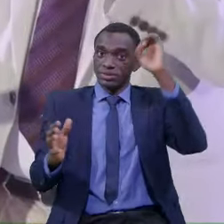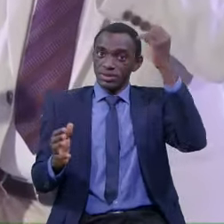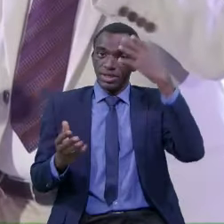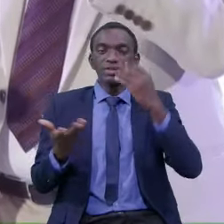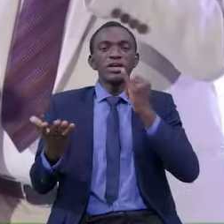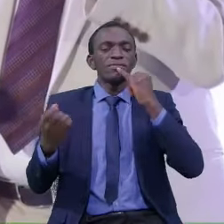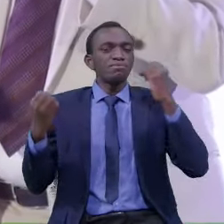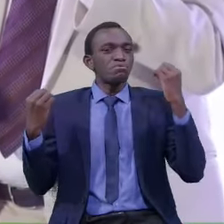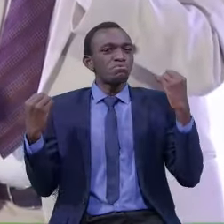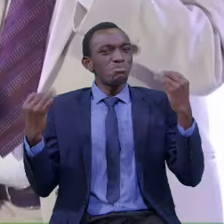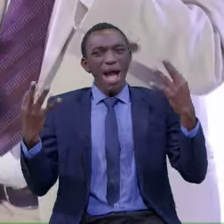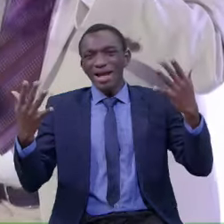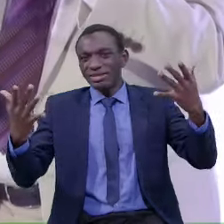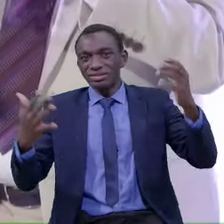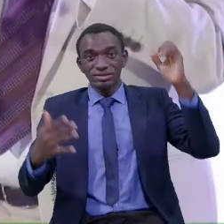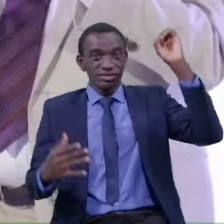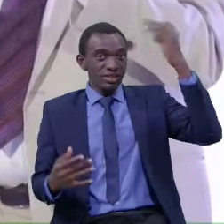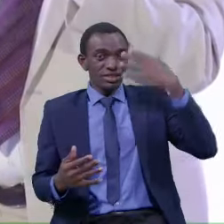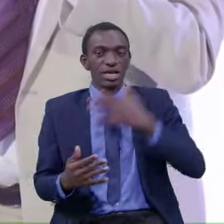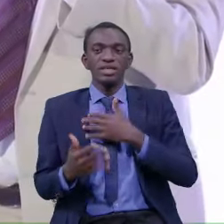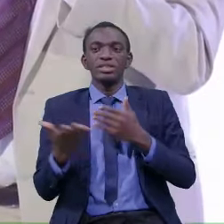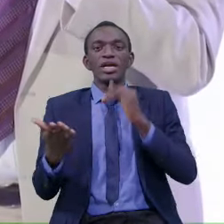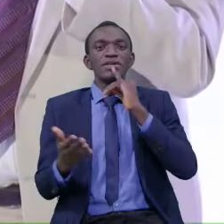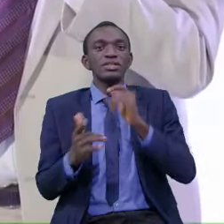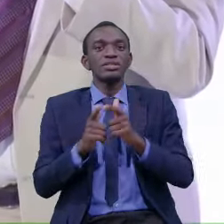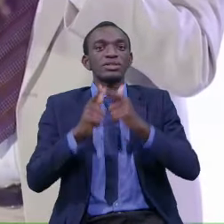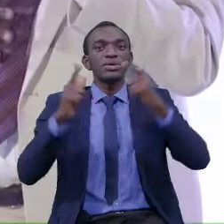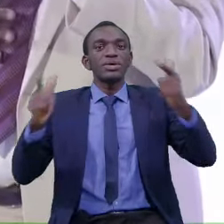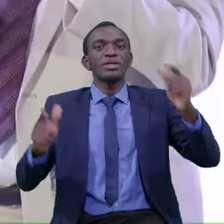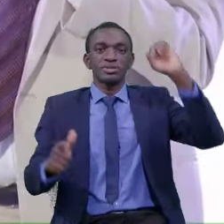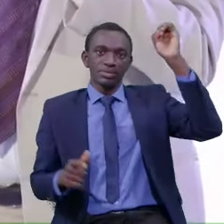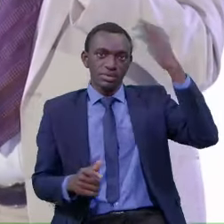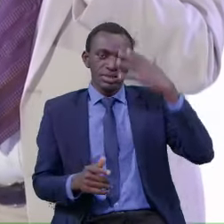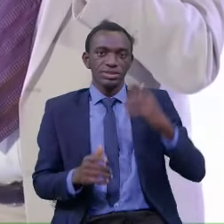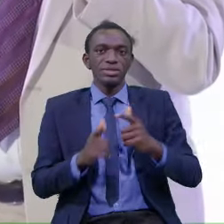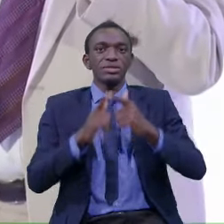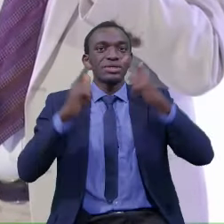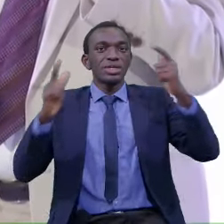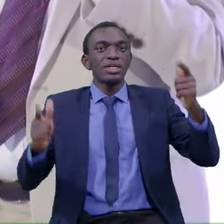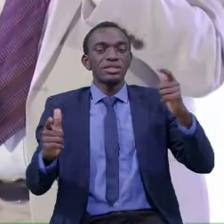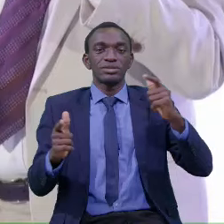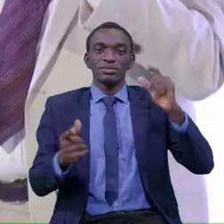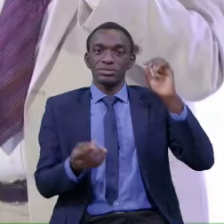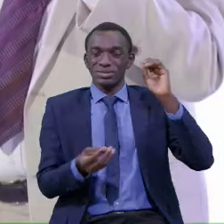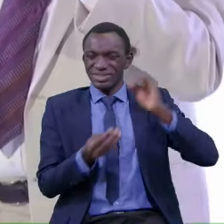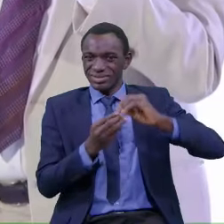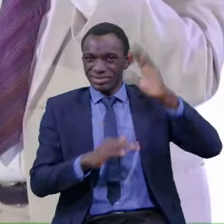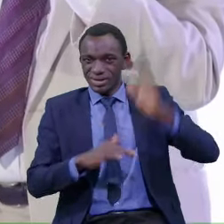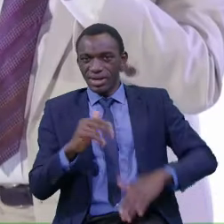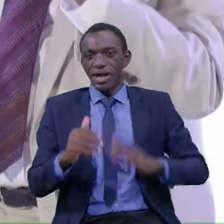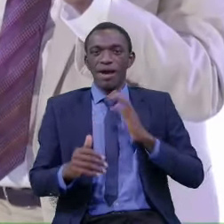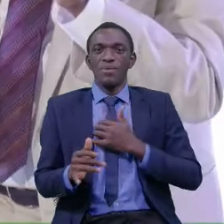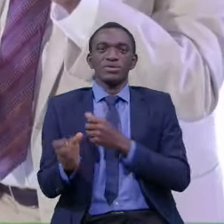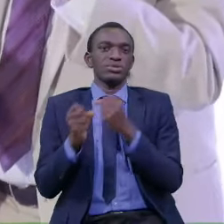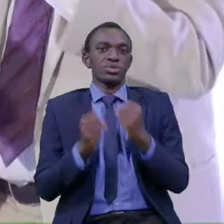there's great grace. Grace greater than your strength. Grace greater than